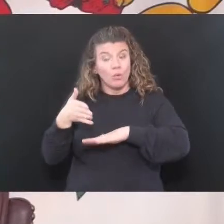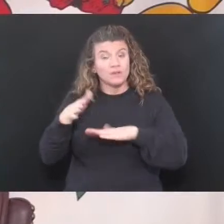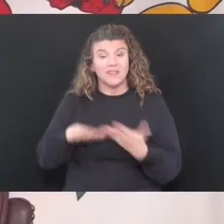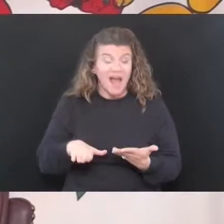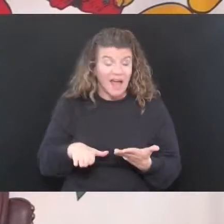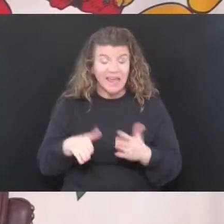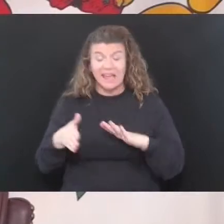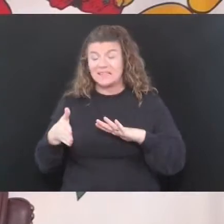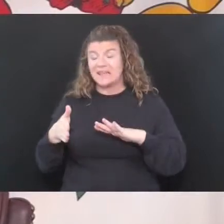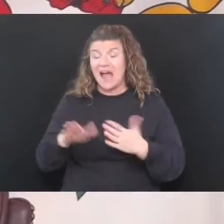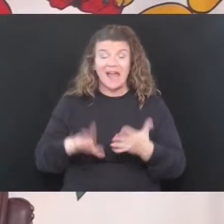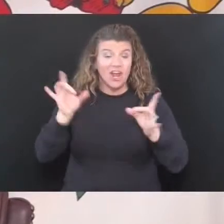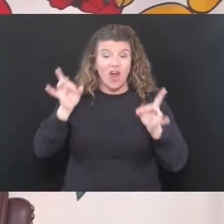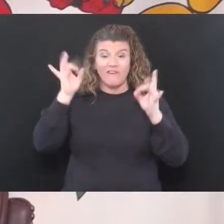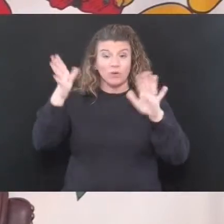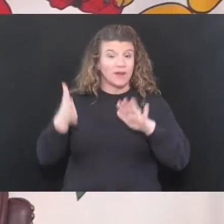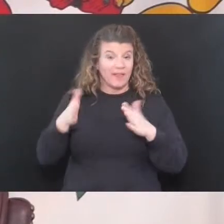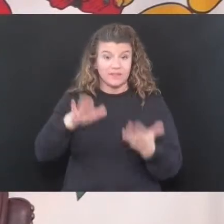miserable, miserable death.